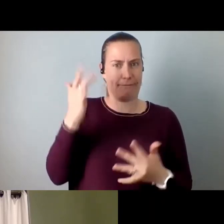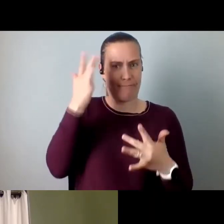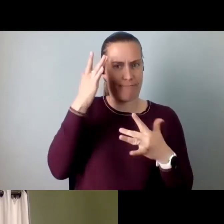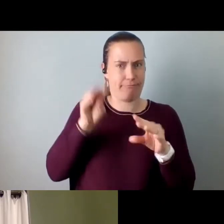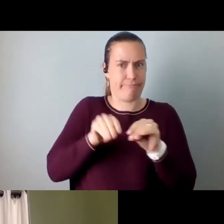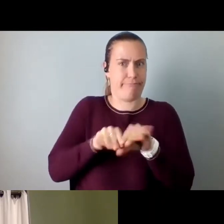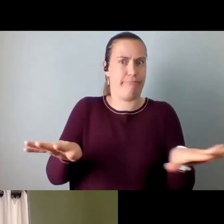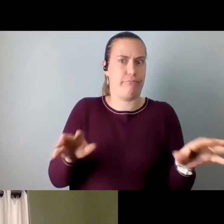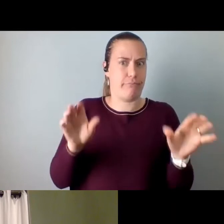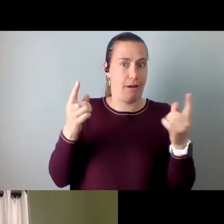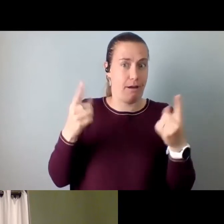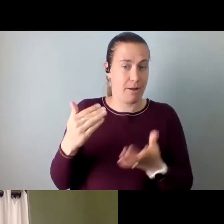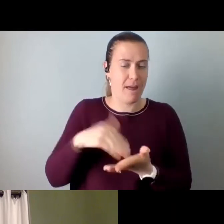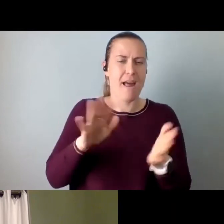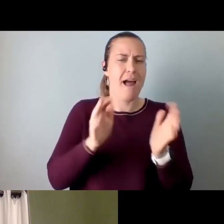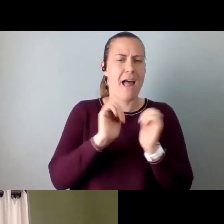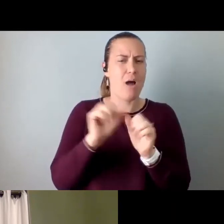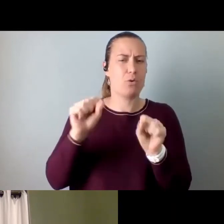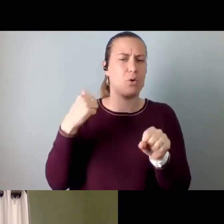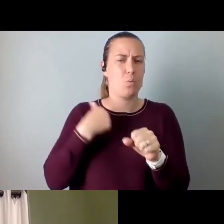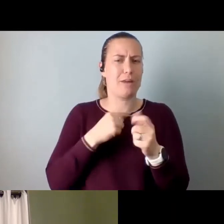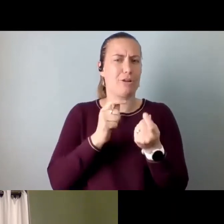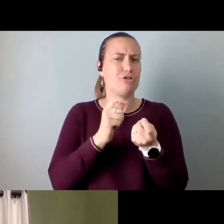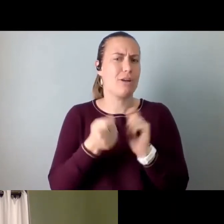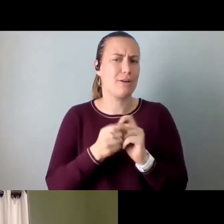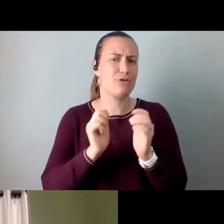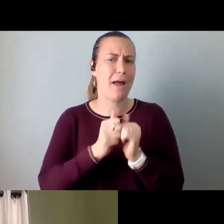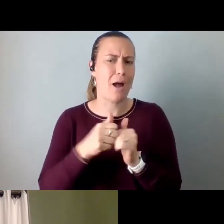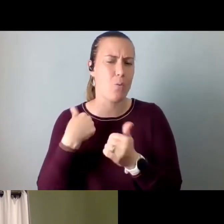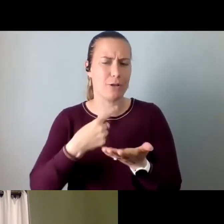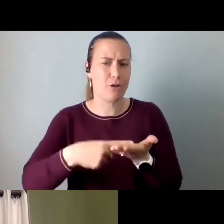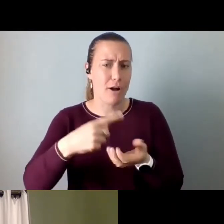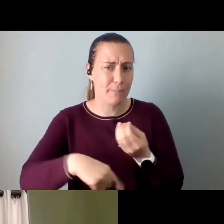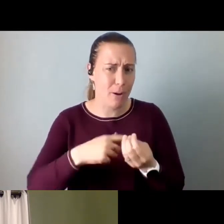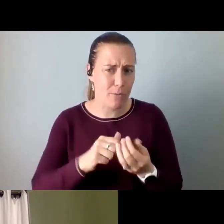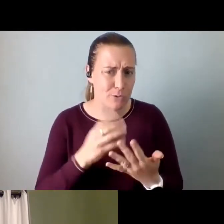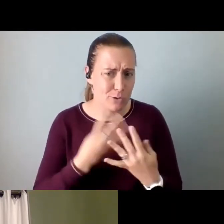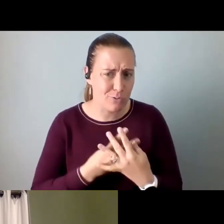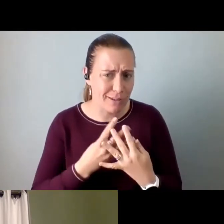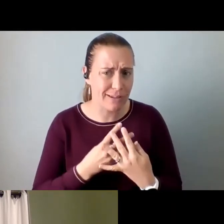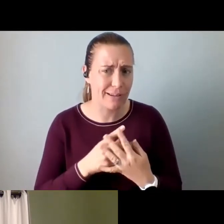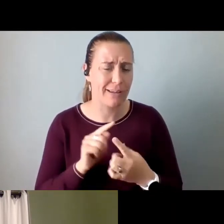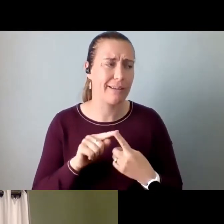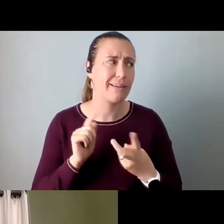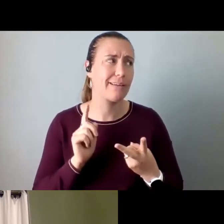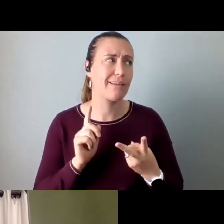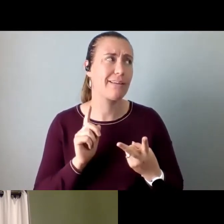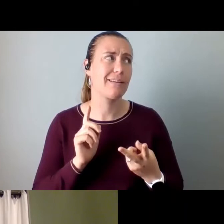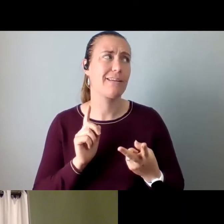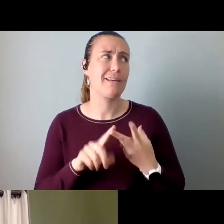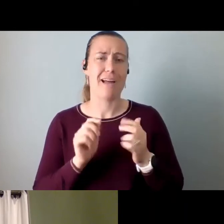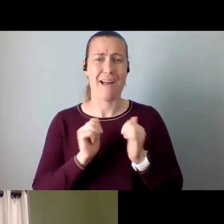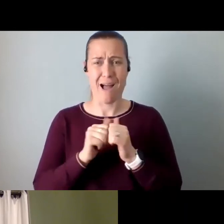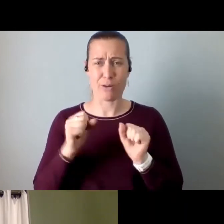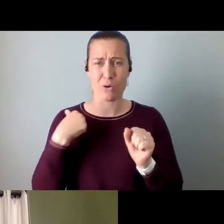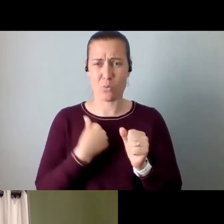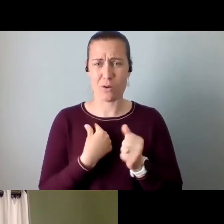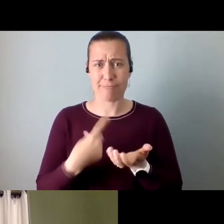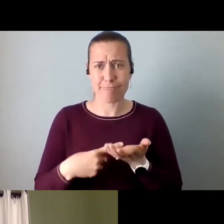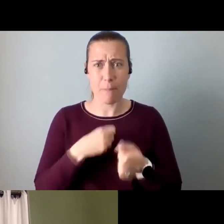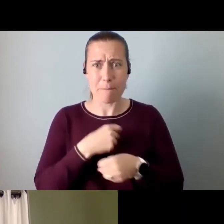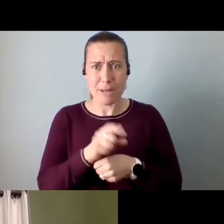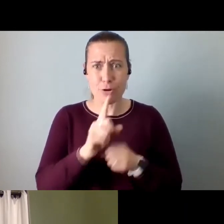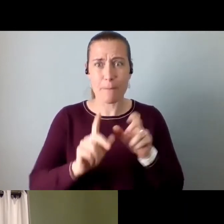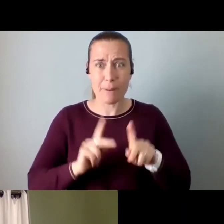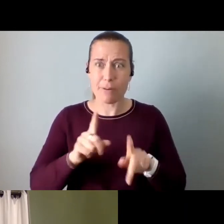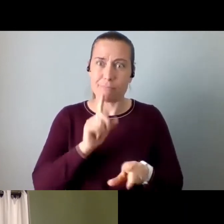we could change the way that we have talked about screening, and making sure people do get their screenings. I